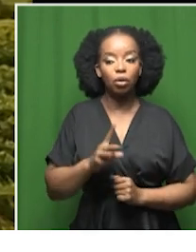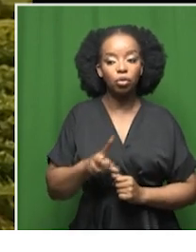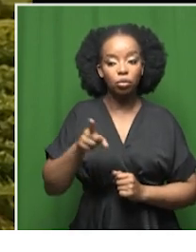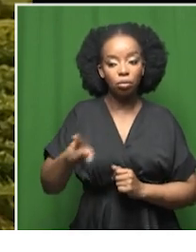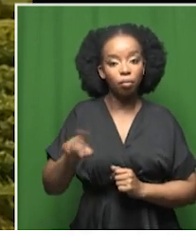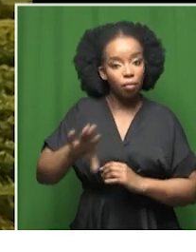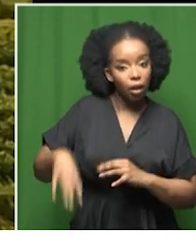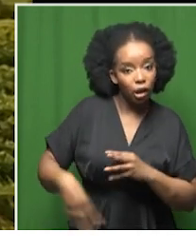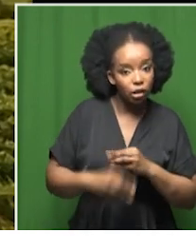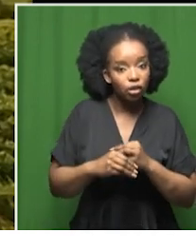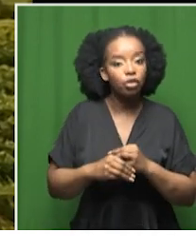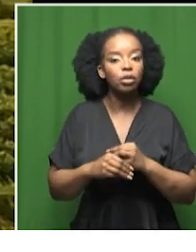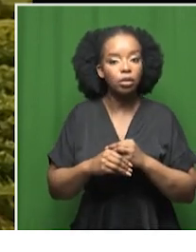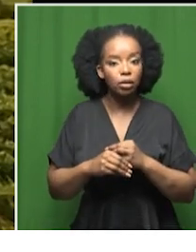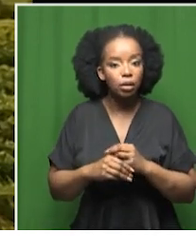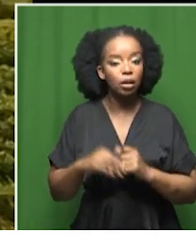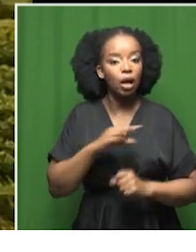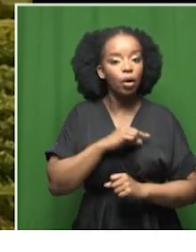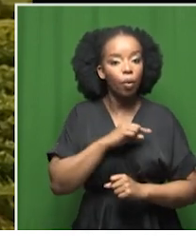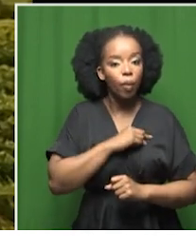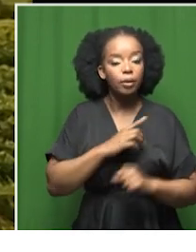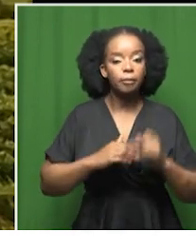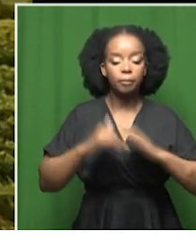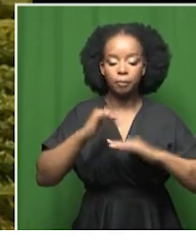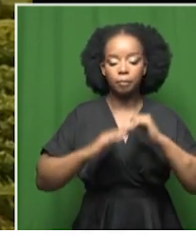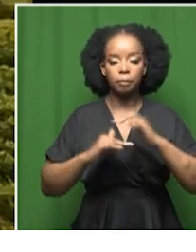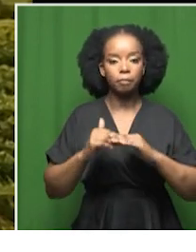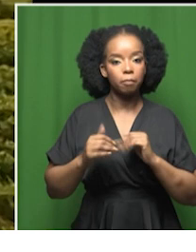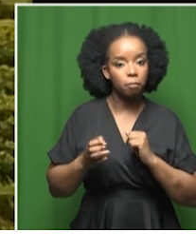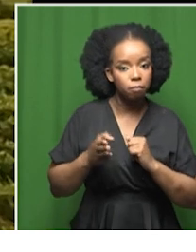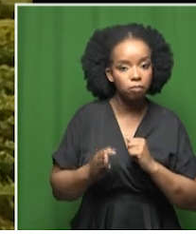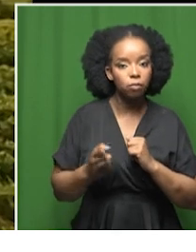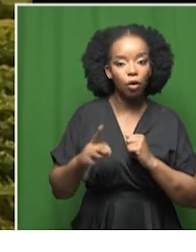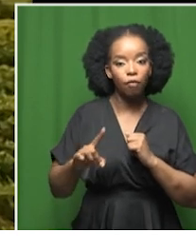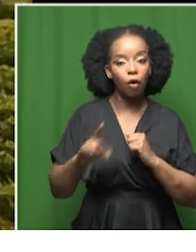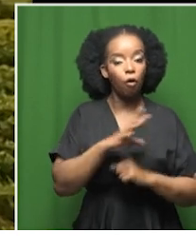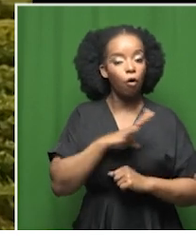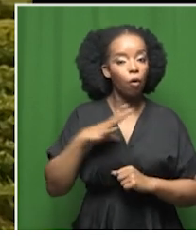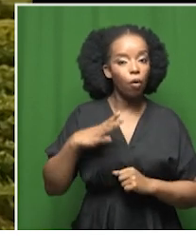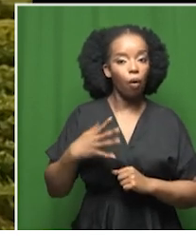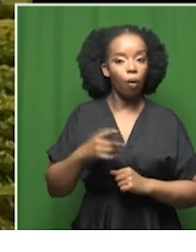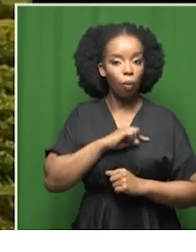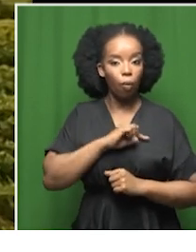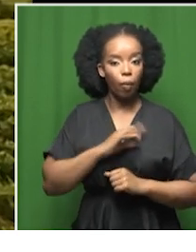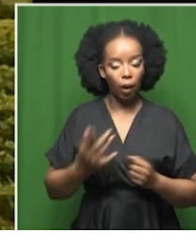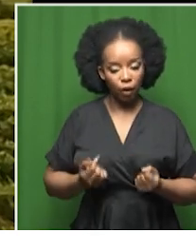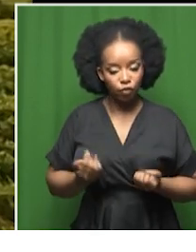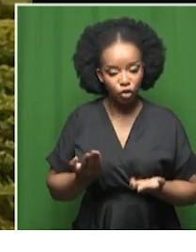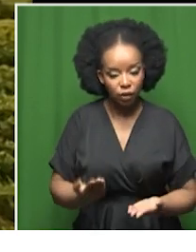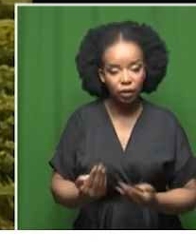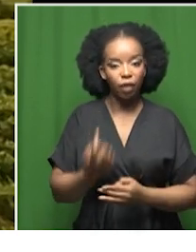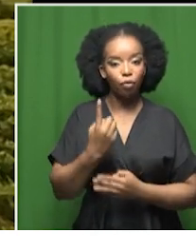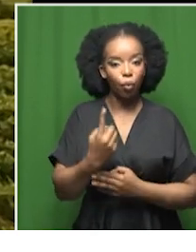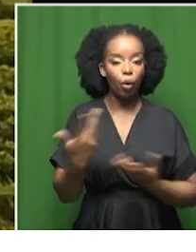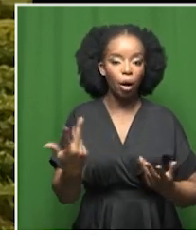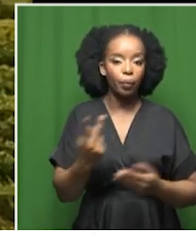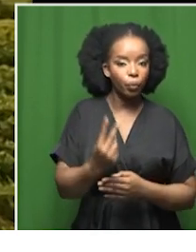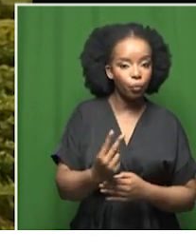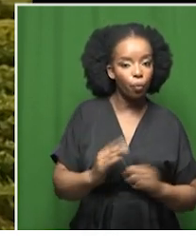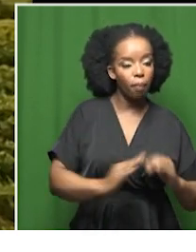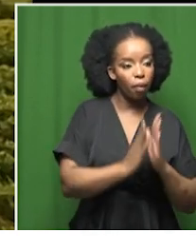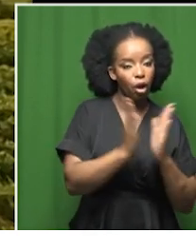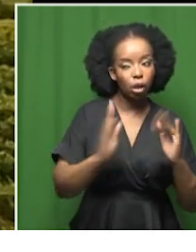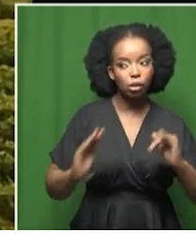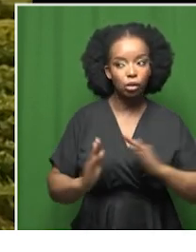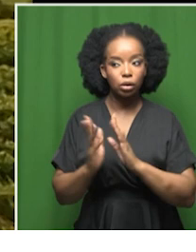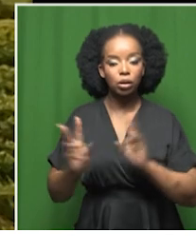amount, additional tariff, of course, because the infrastructure is laid out for a long distance, specifically to service, you know, one or two clients. So I think the impact is even worse in agriculture